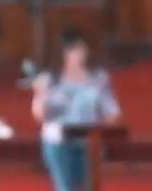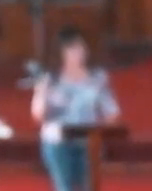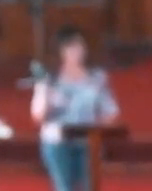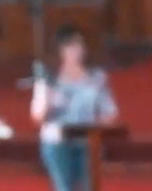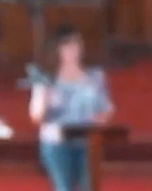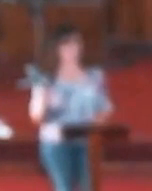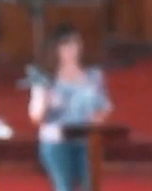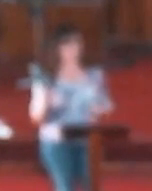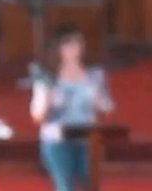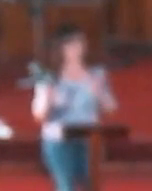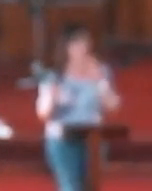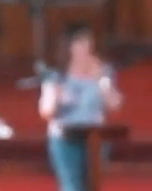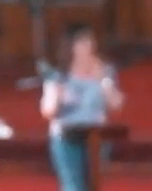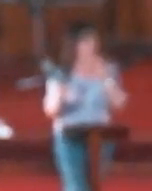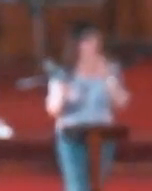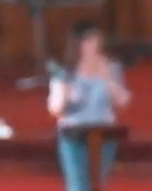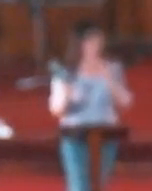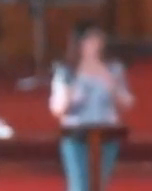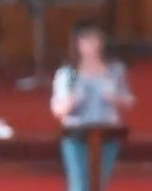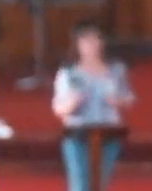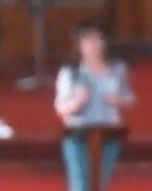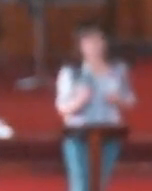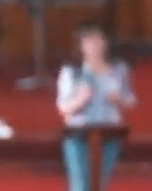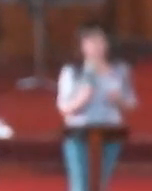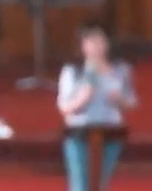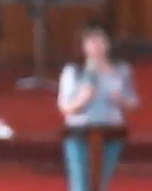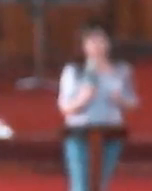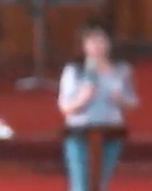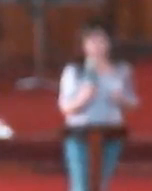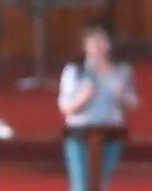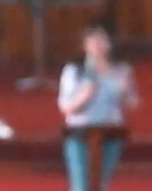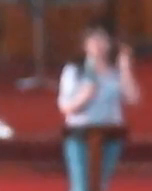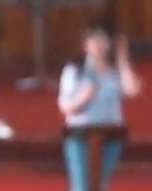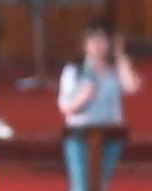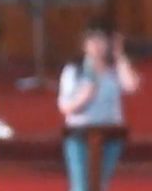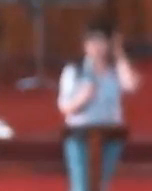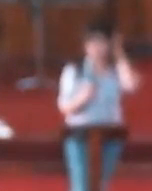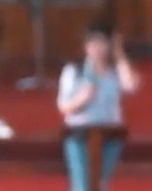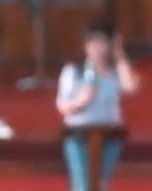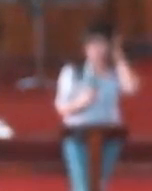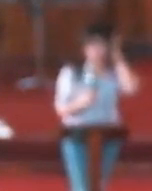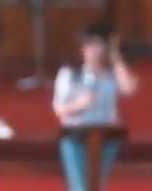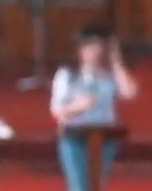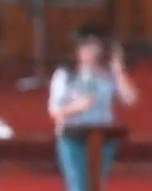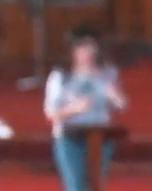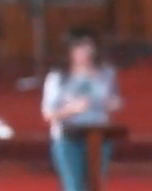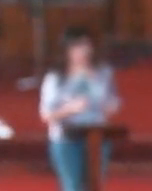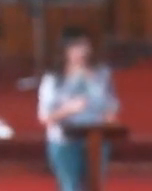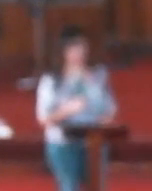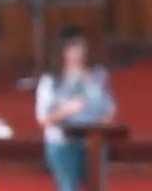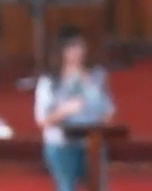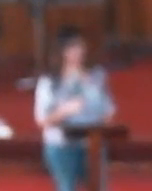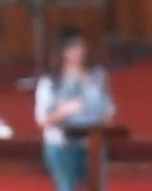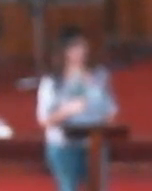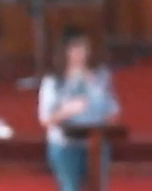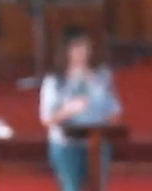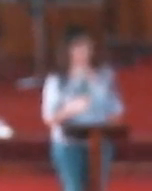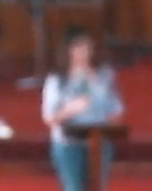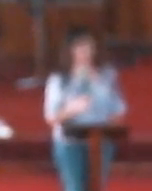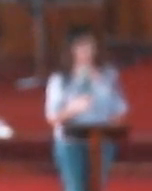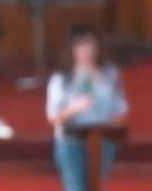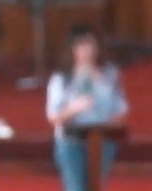palabra? ¿De Elías? Del Señor. The word of the Lord was from the Lord, not Elijah. La palabra que